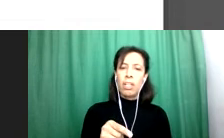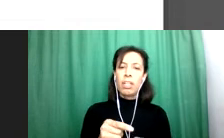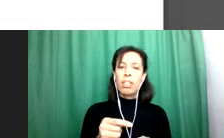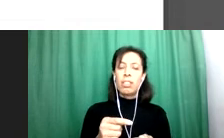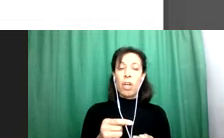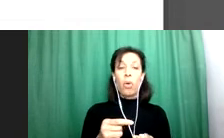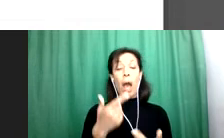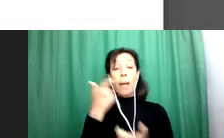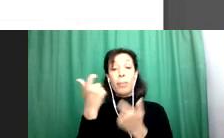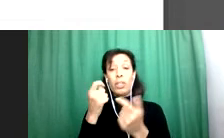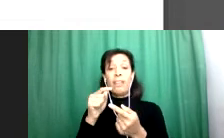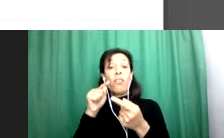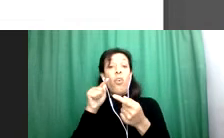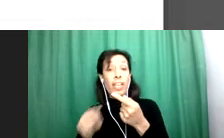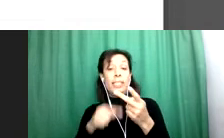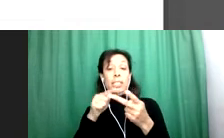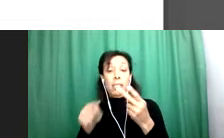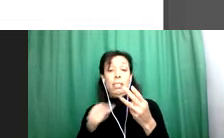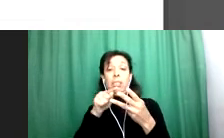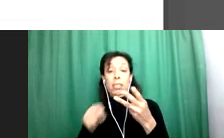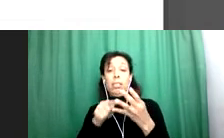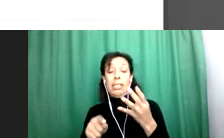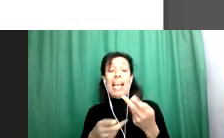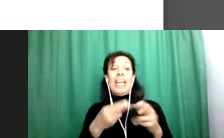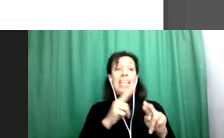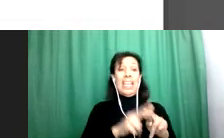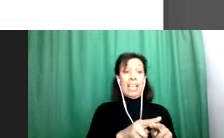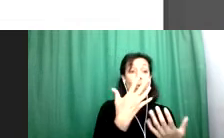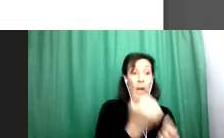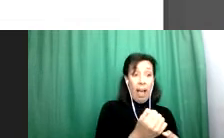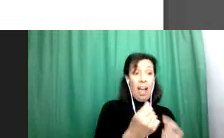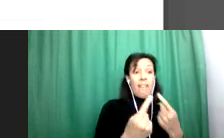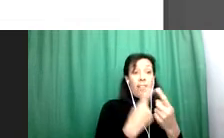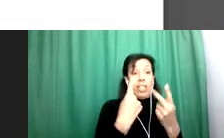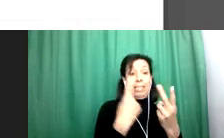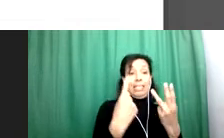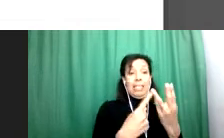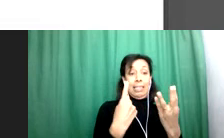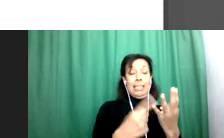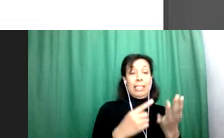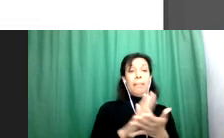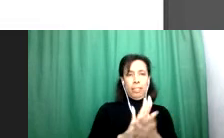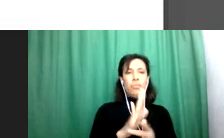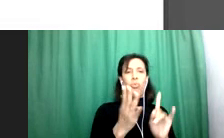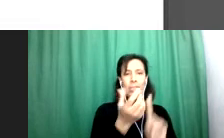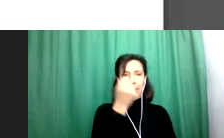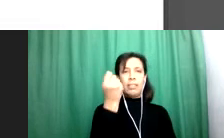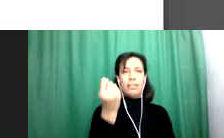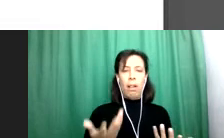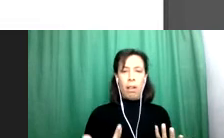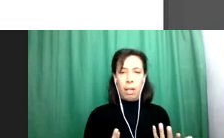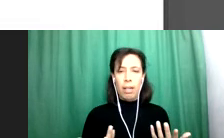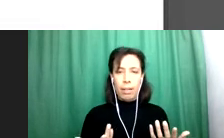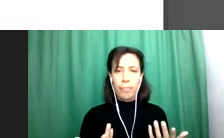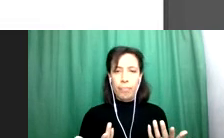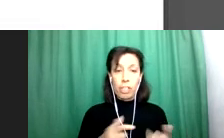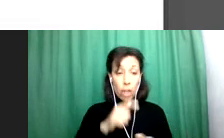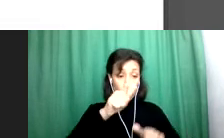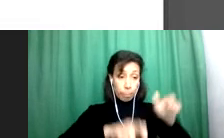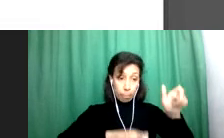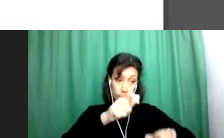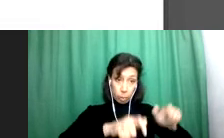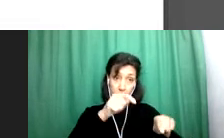this, then you've done well. And it's important to flag up. This is a key element of assessment for learning. Pupils need to